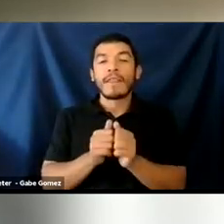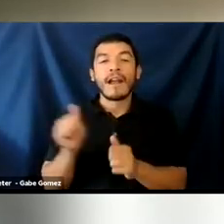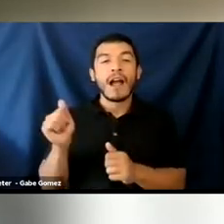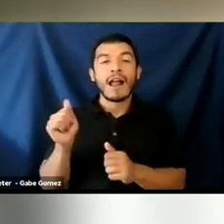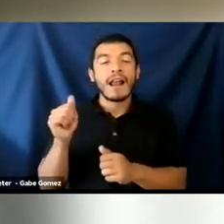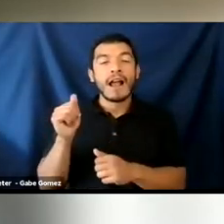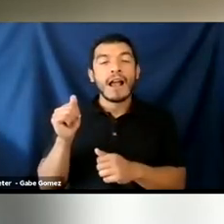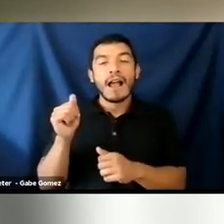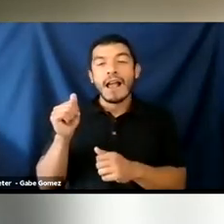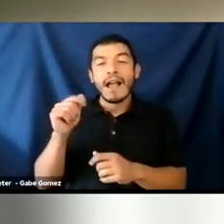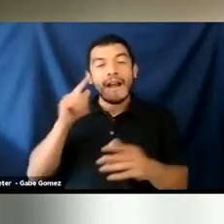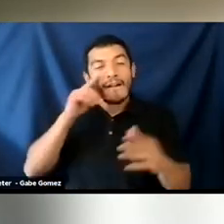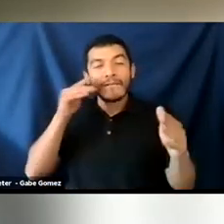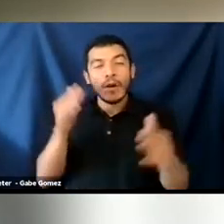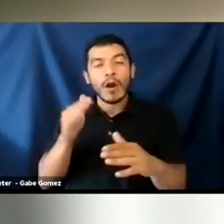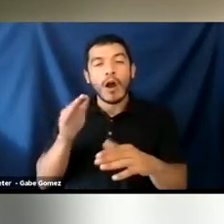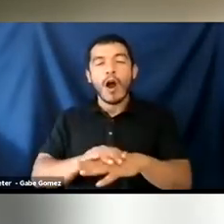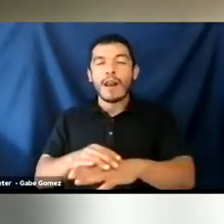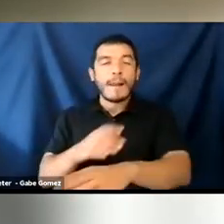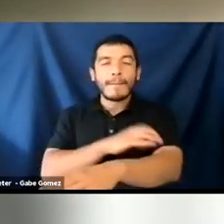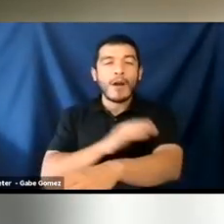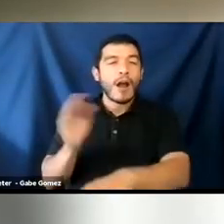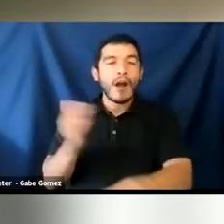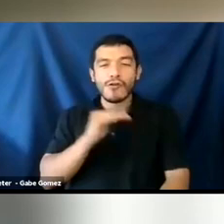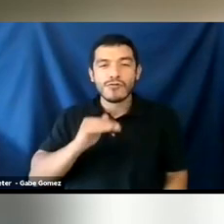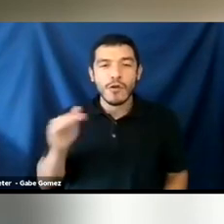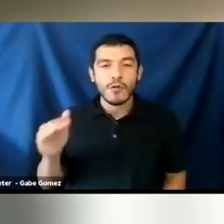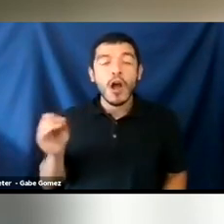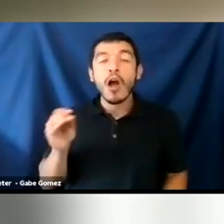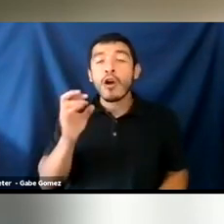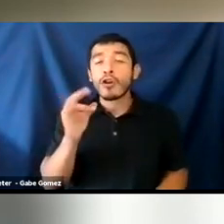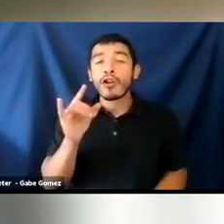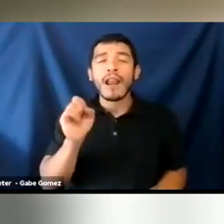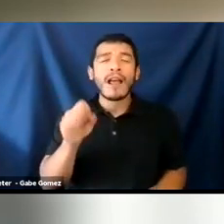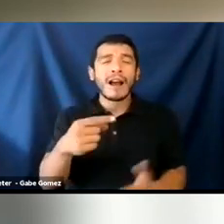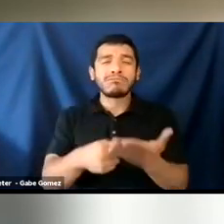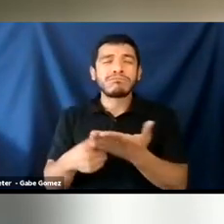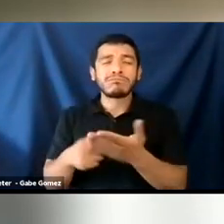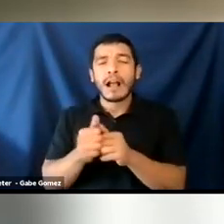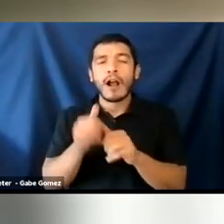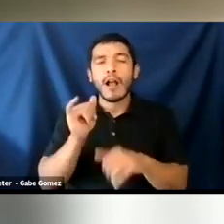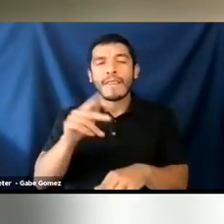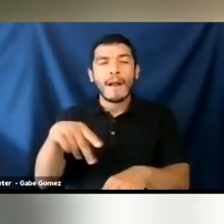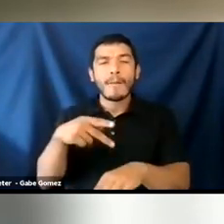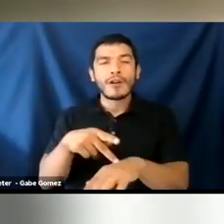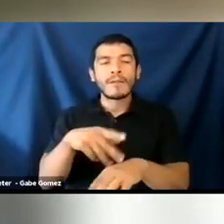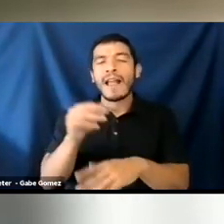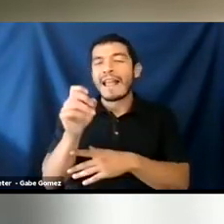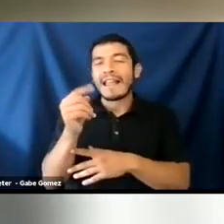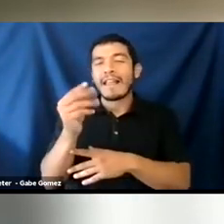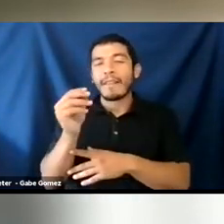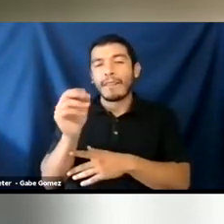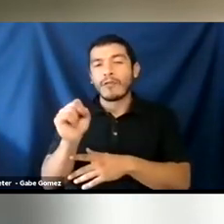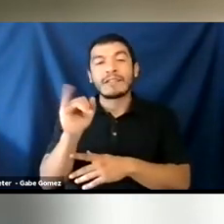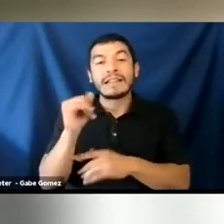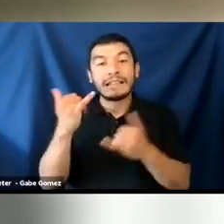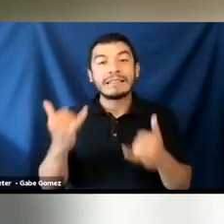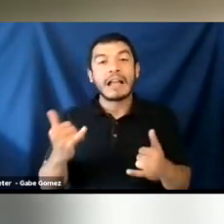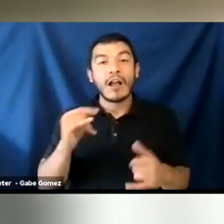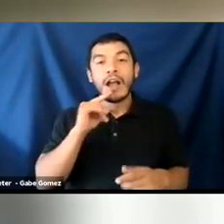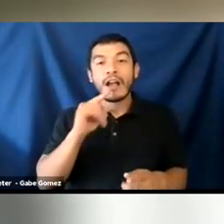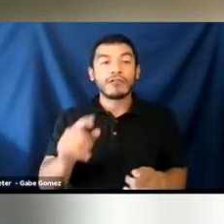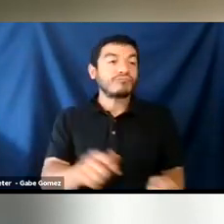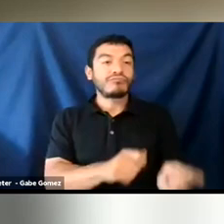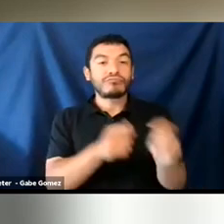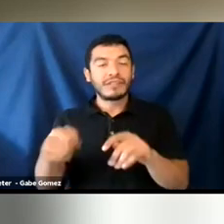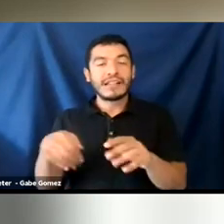on empowering our children. So Charlie, can you talk about how that principle and ethos is now being